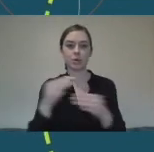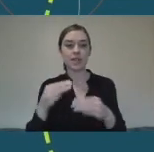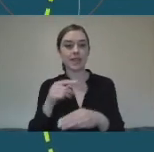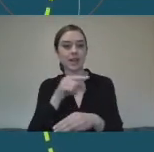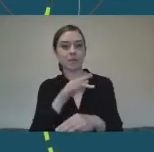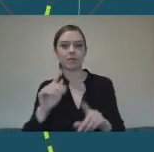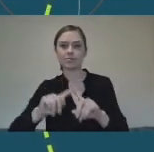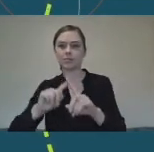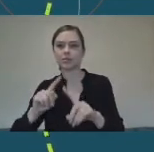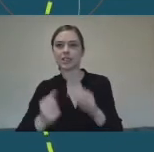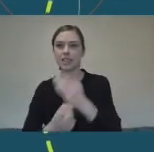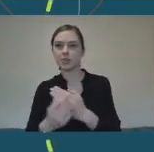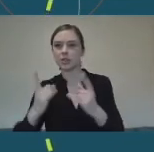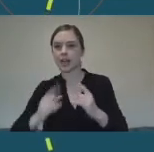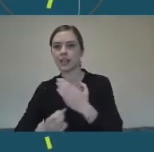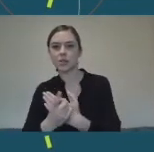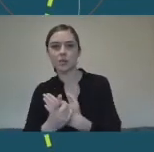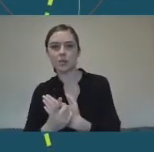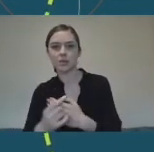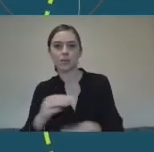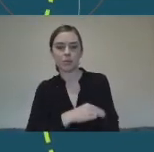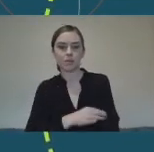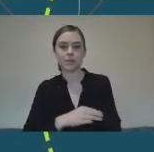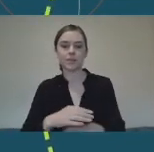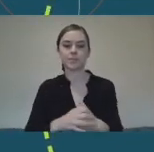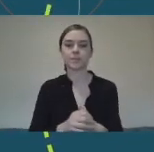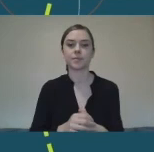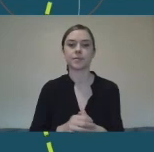also optimize their health and wellness.